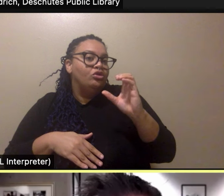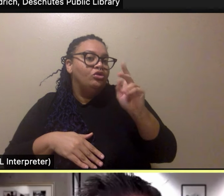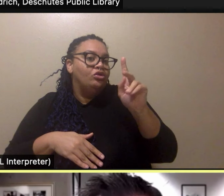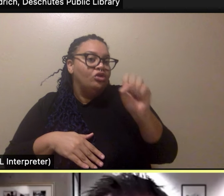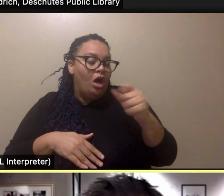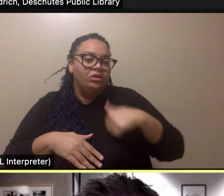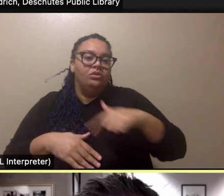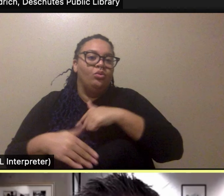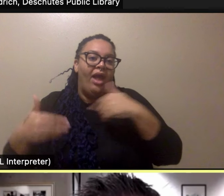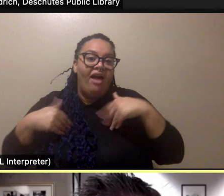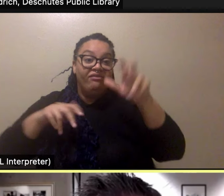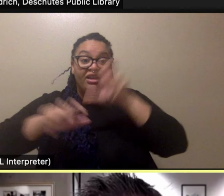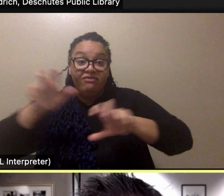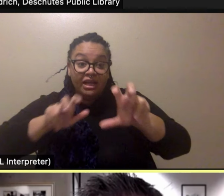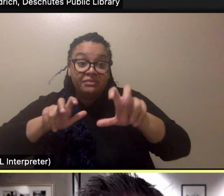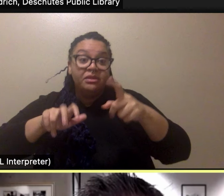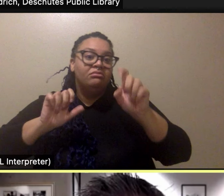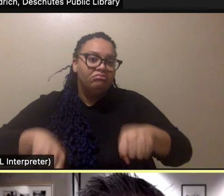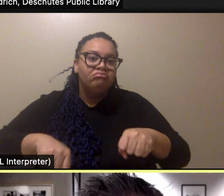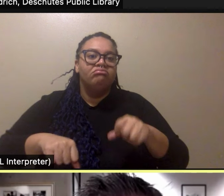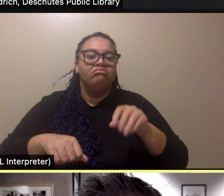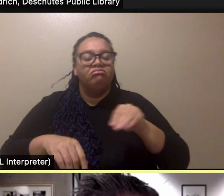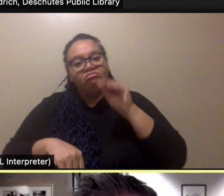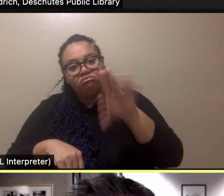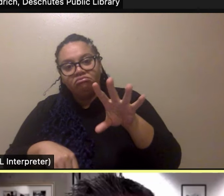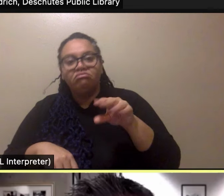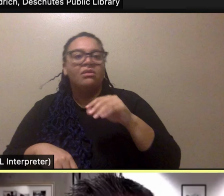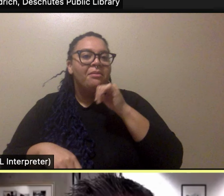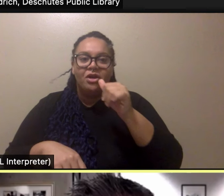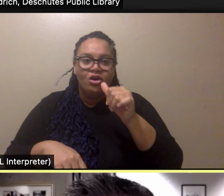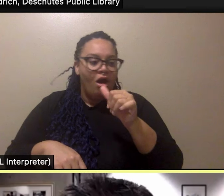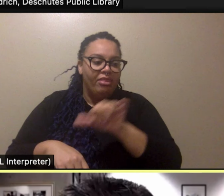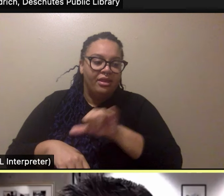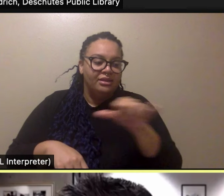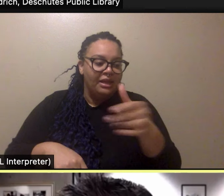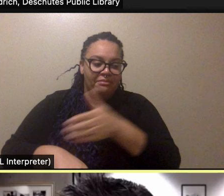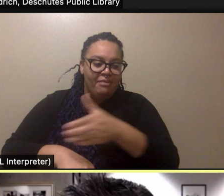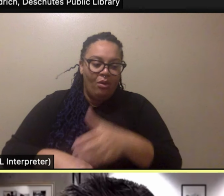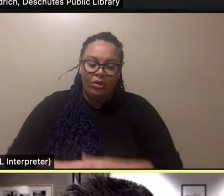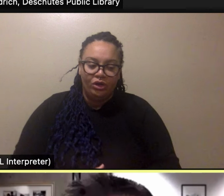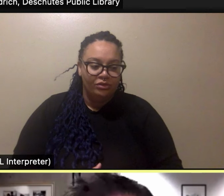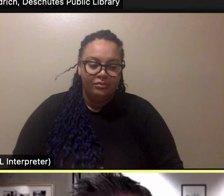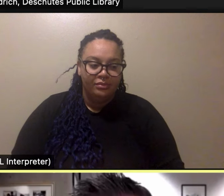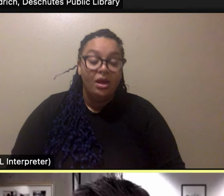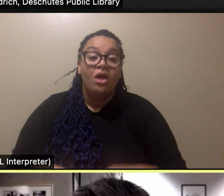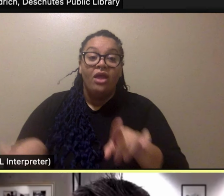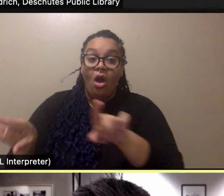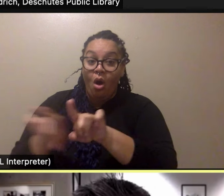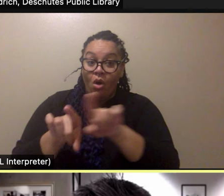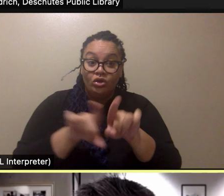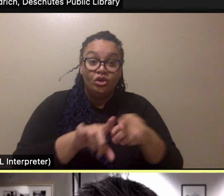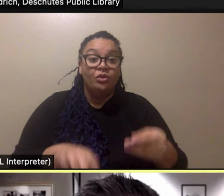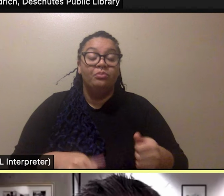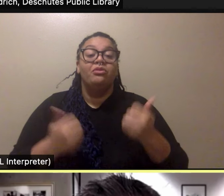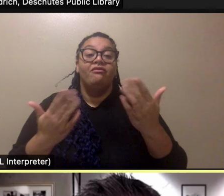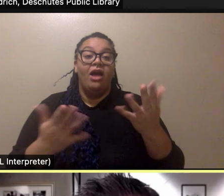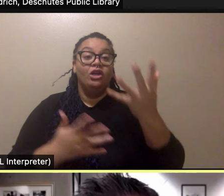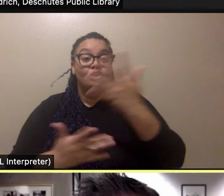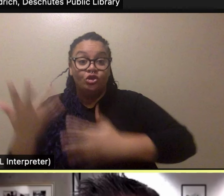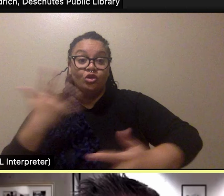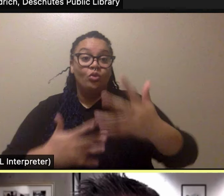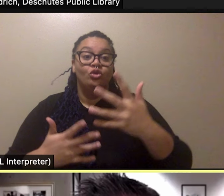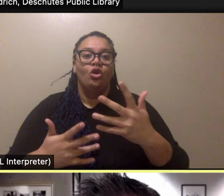We have investments you can invest in today, but that they don't give you the same kind of power. They also give you social capital. Every